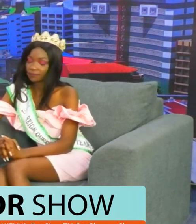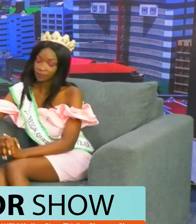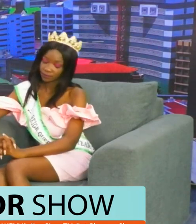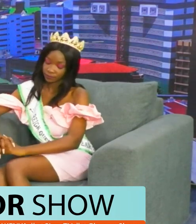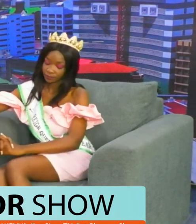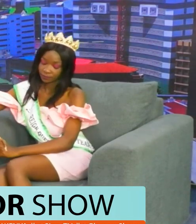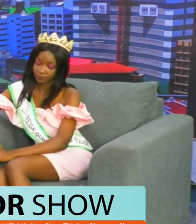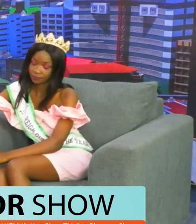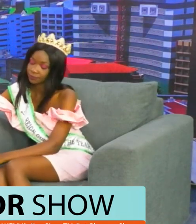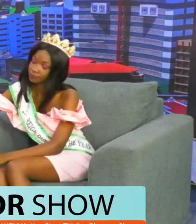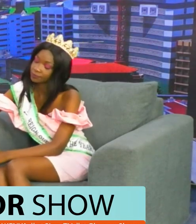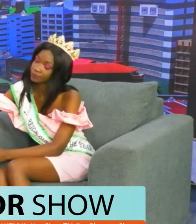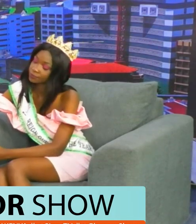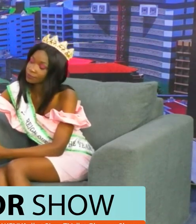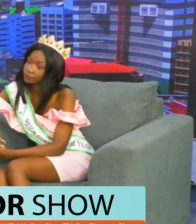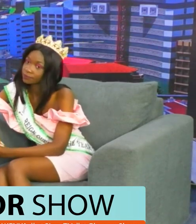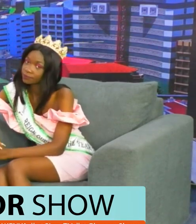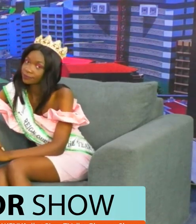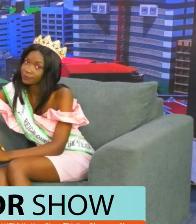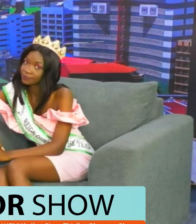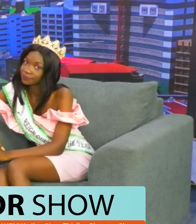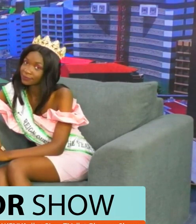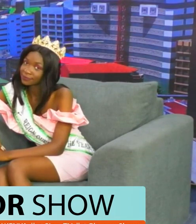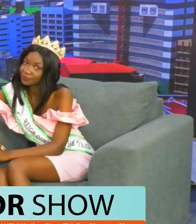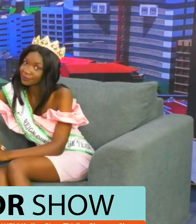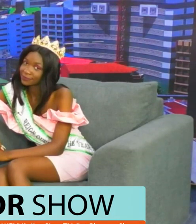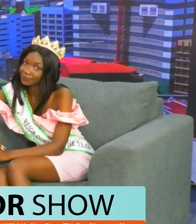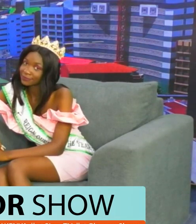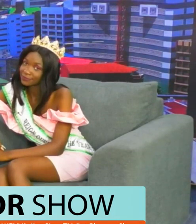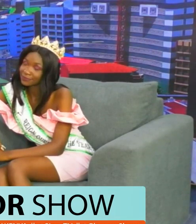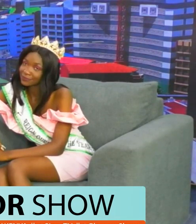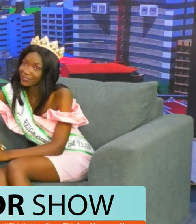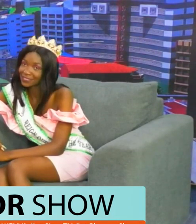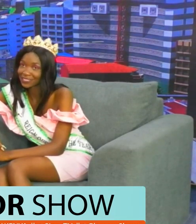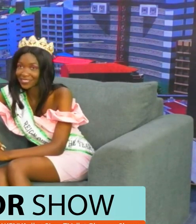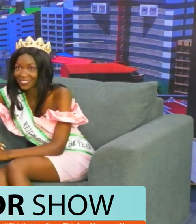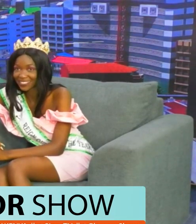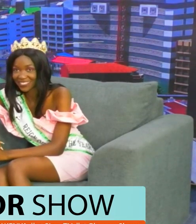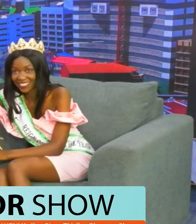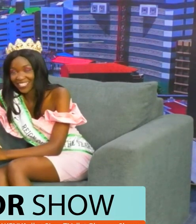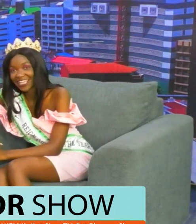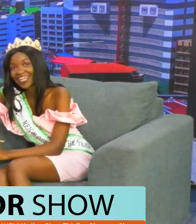your modeling, which tradition wear is your best outfit?